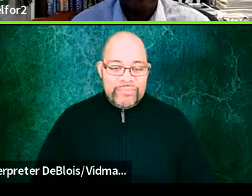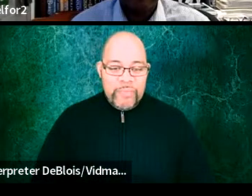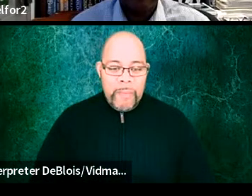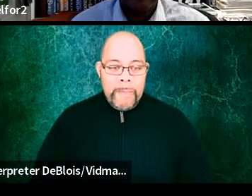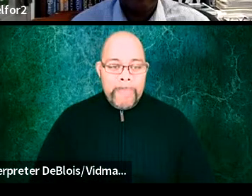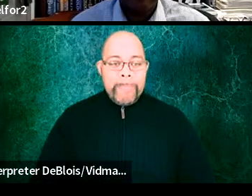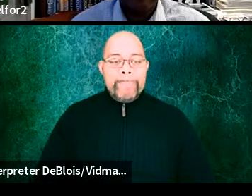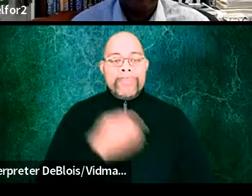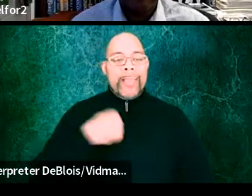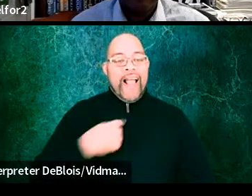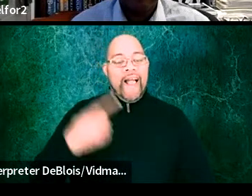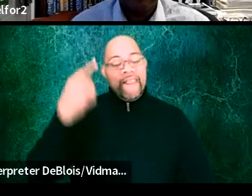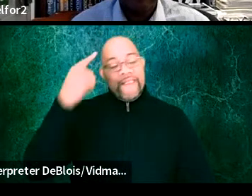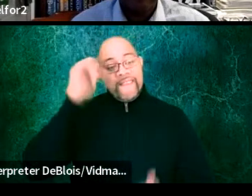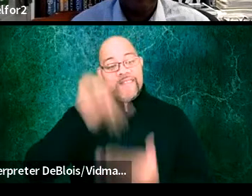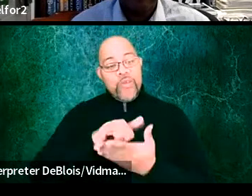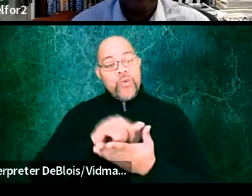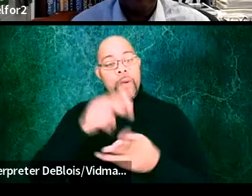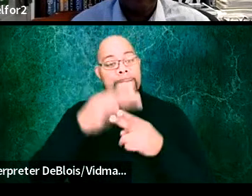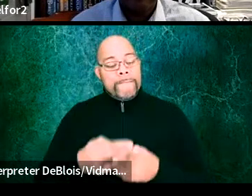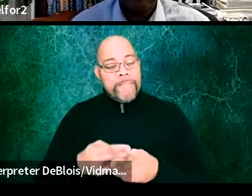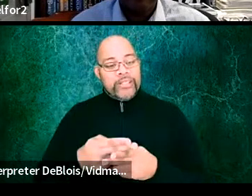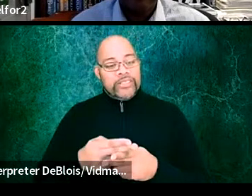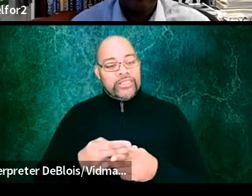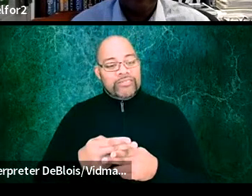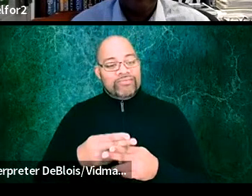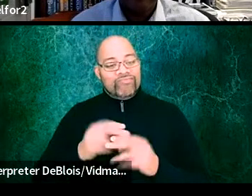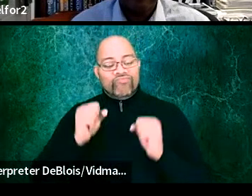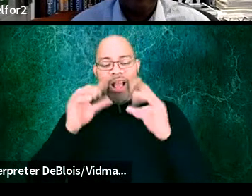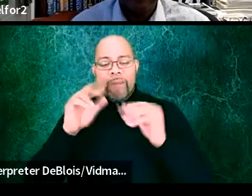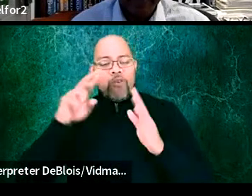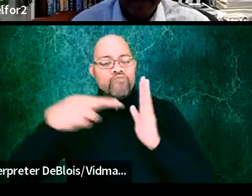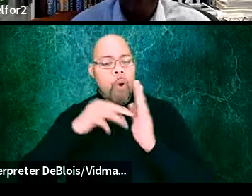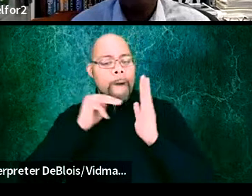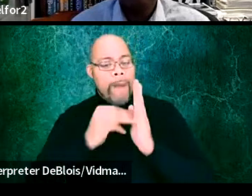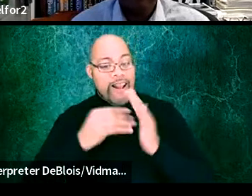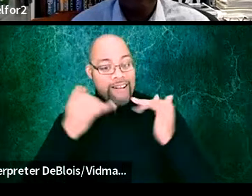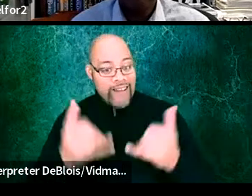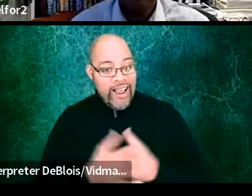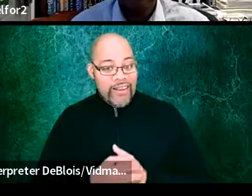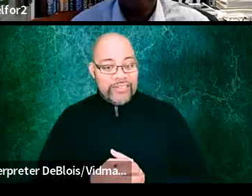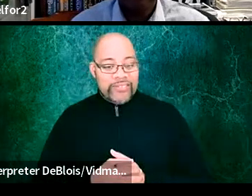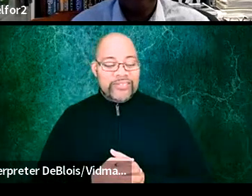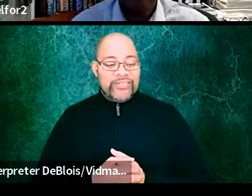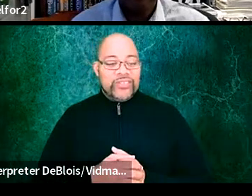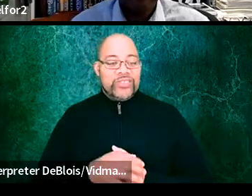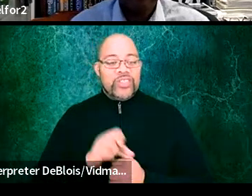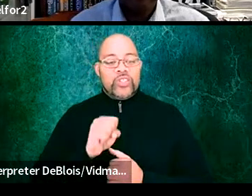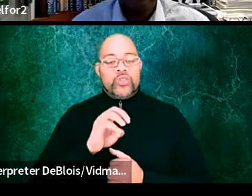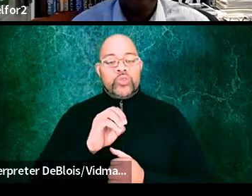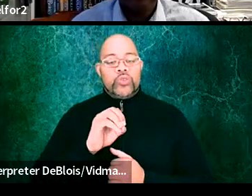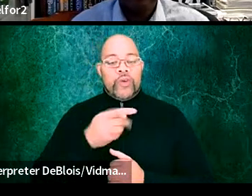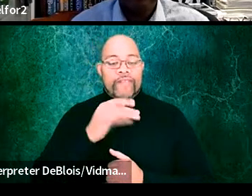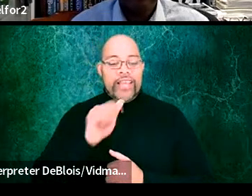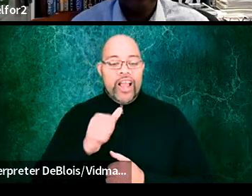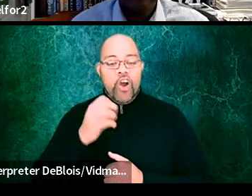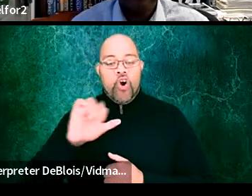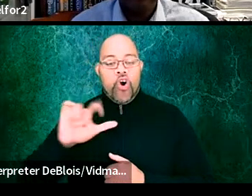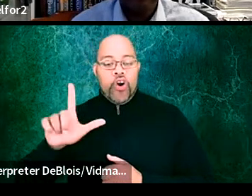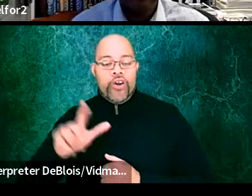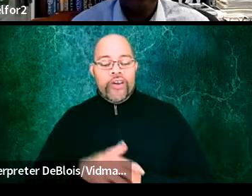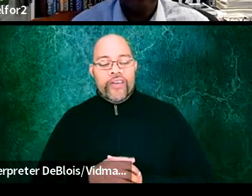And I think you're mentioning an incredible role model just now, Sylvia Earle. Yeah.